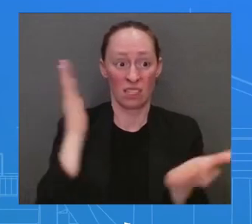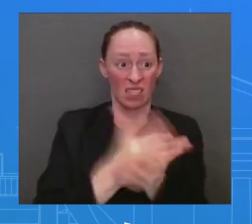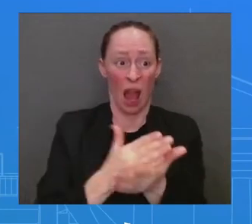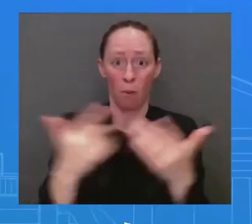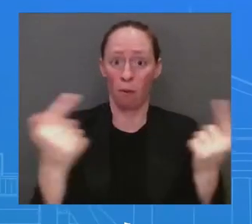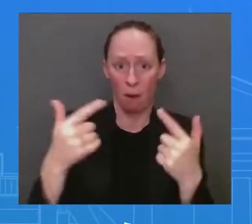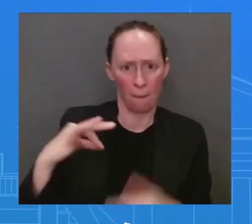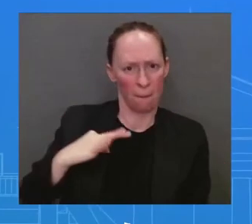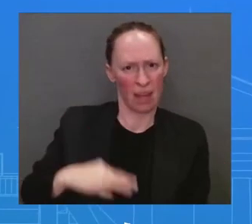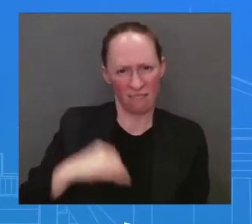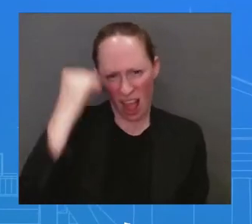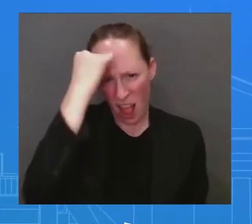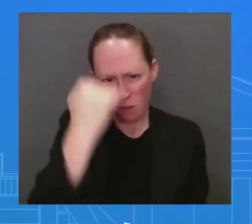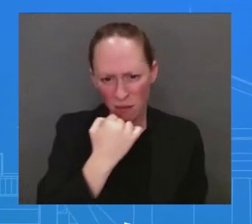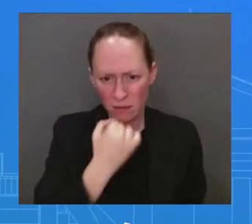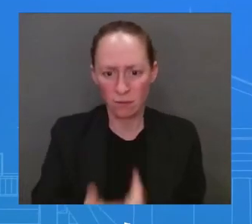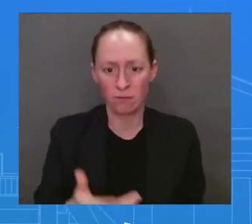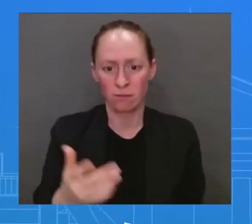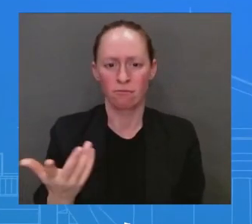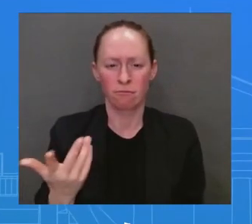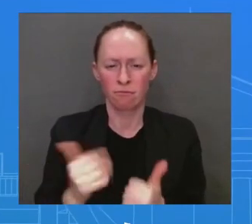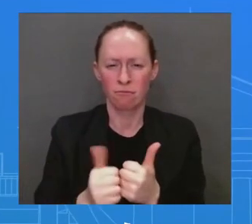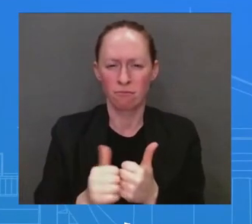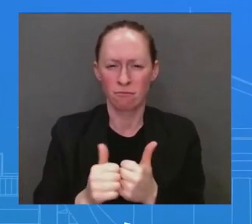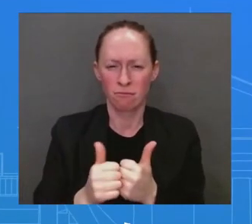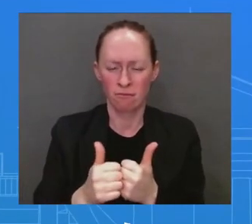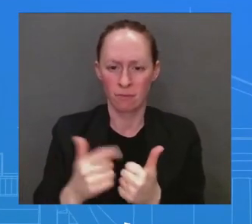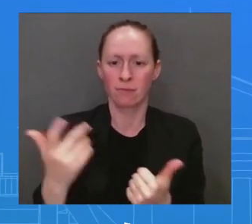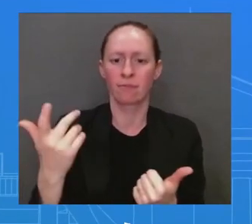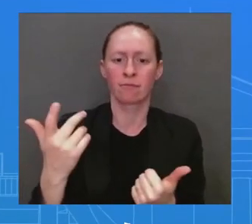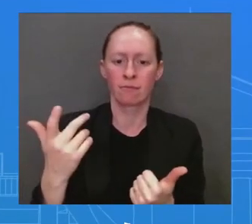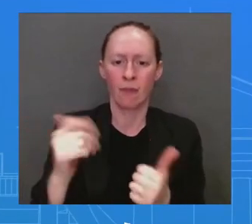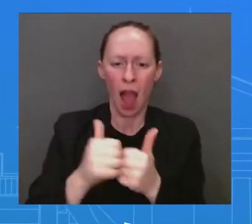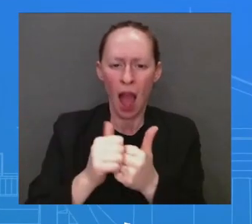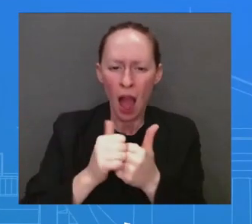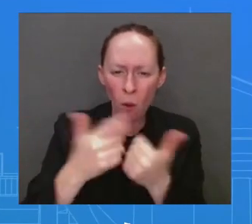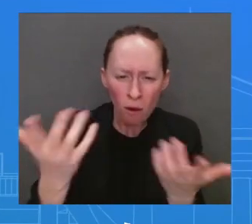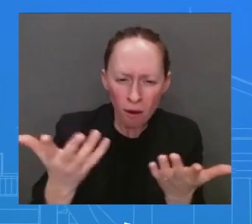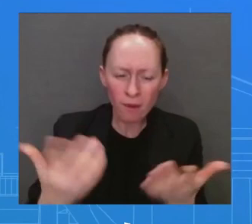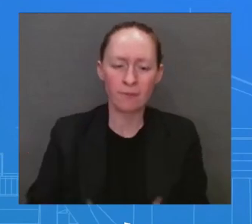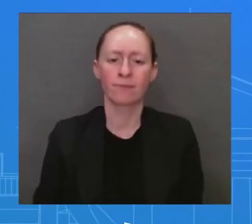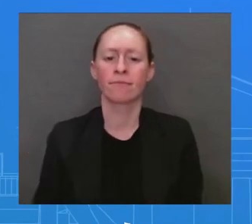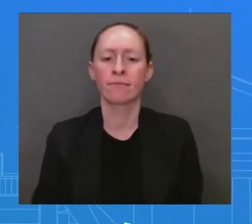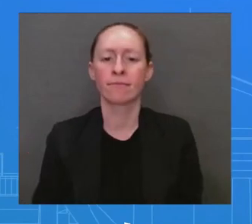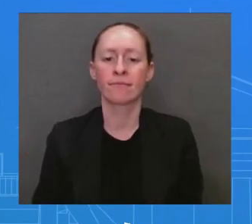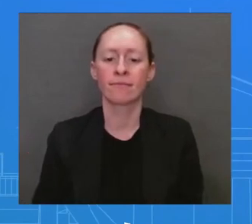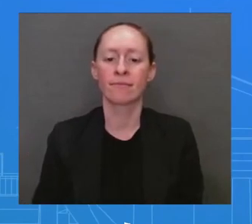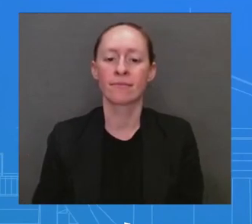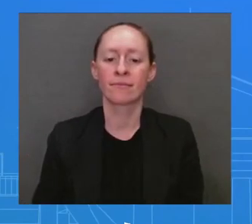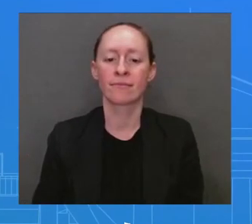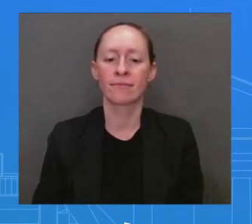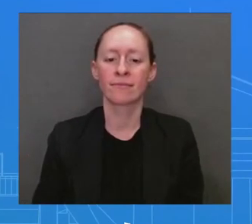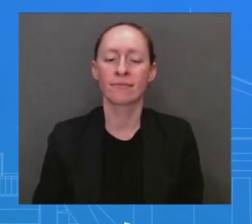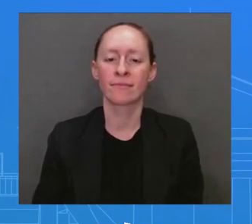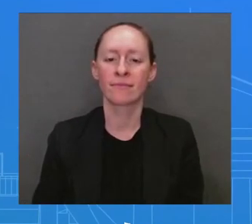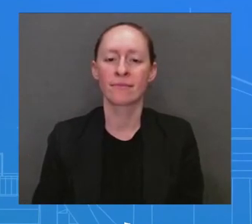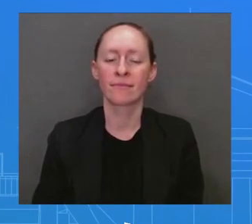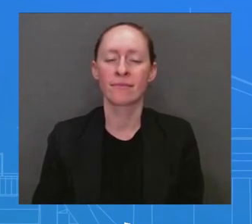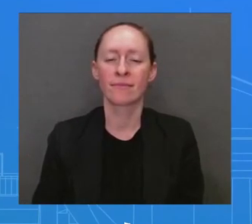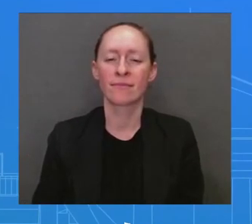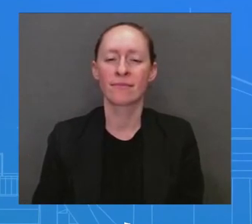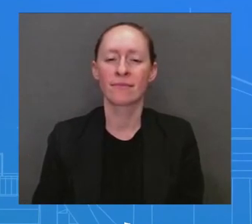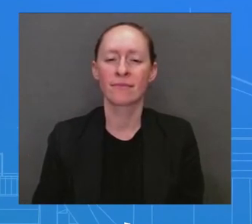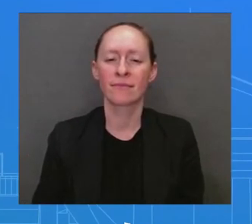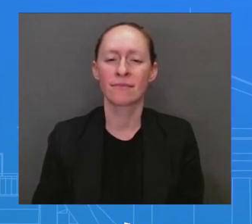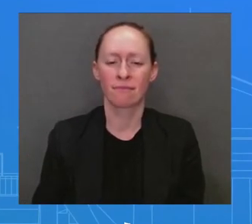it. Okay. And then you said yesterday when asked about kind of what the future of Gaza might look like, that that's something that the Israelis are going to need to figure